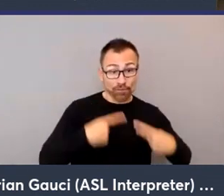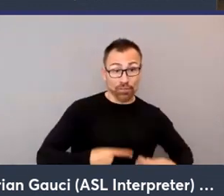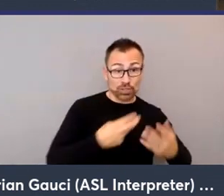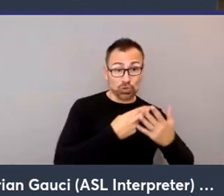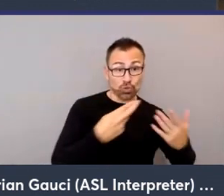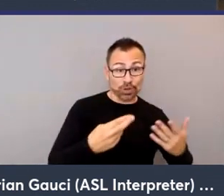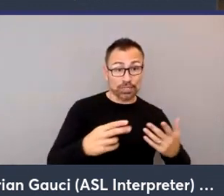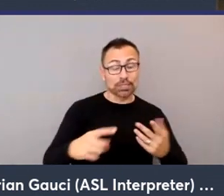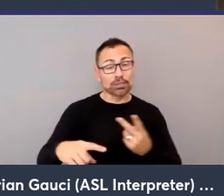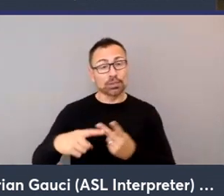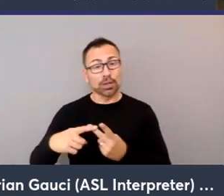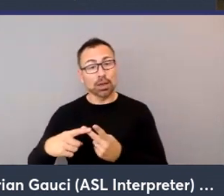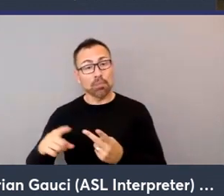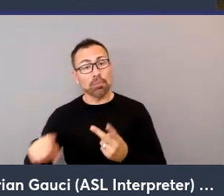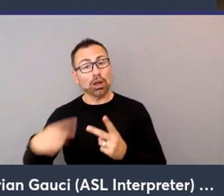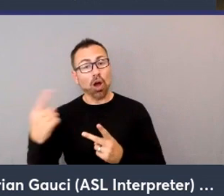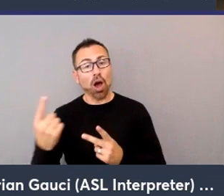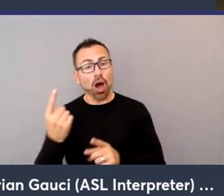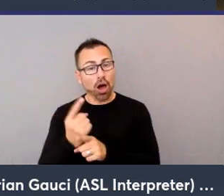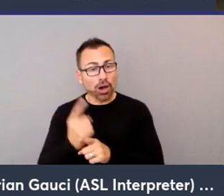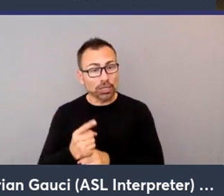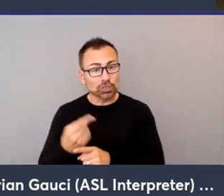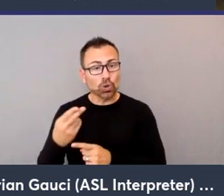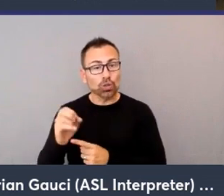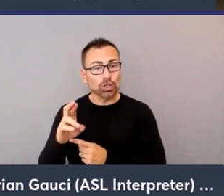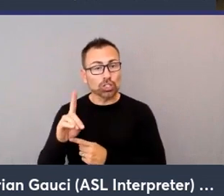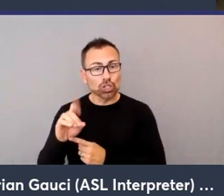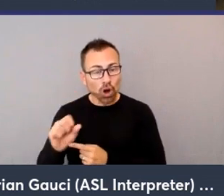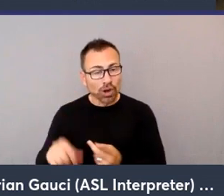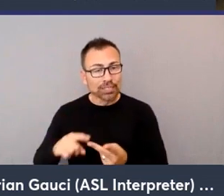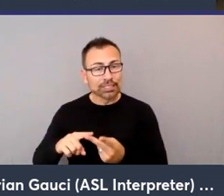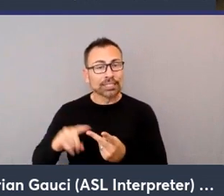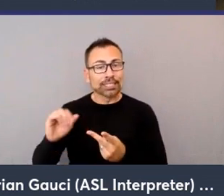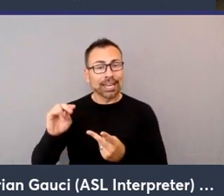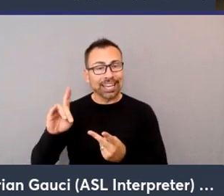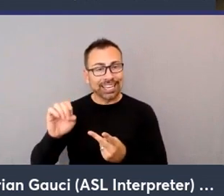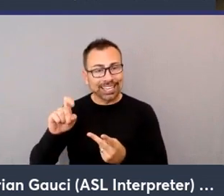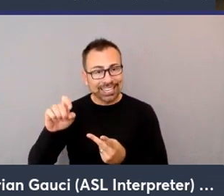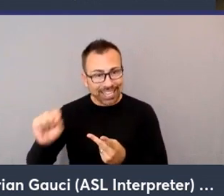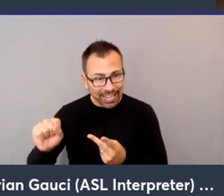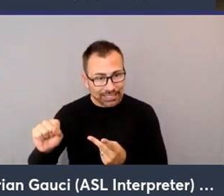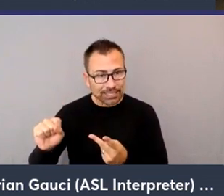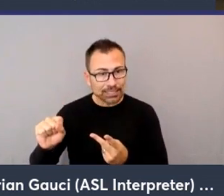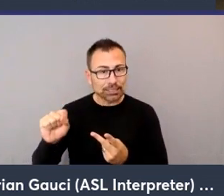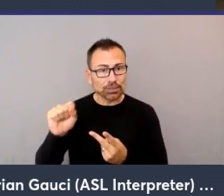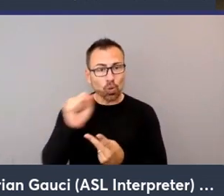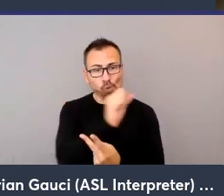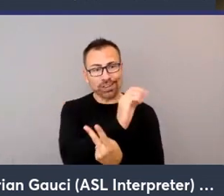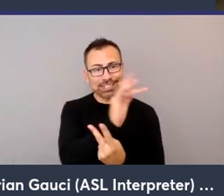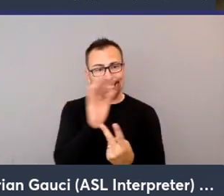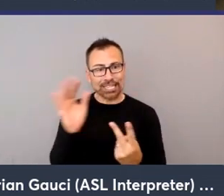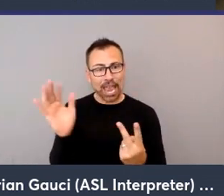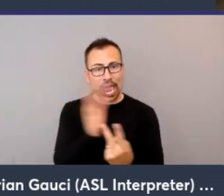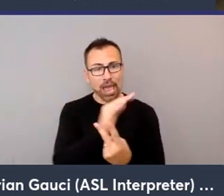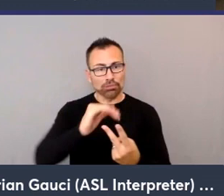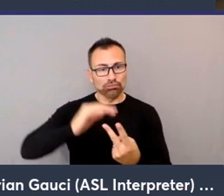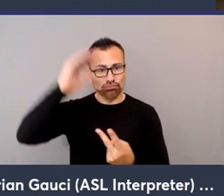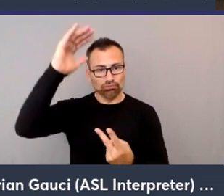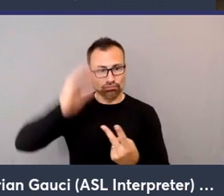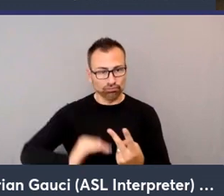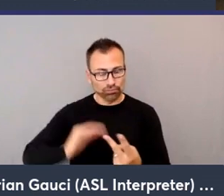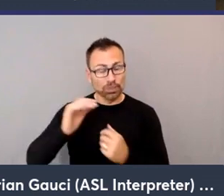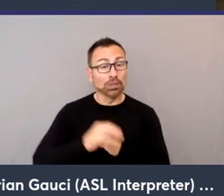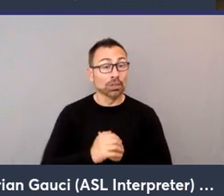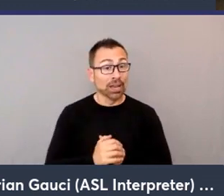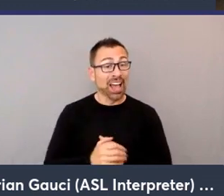that the shards and the indexes are able to scale. They're distributed across various nodes. And that's where the serverless search